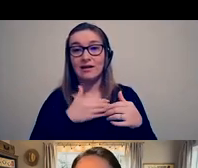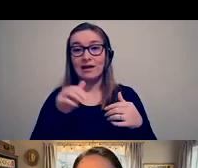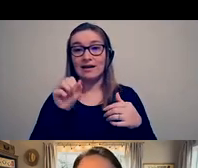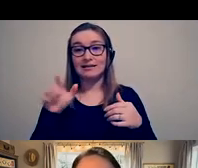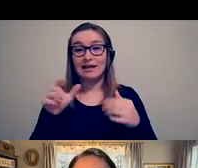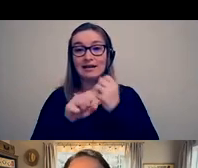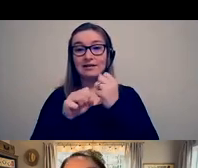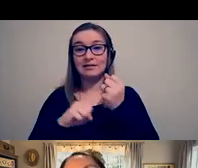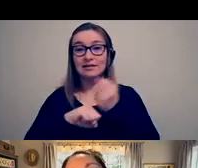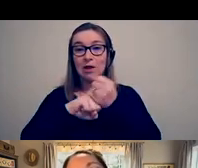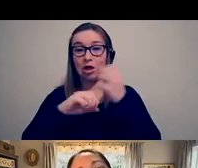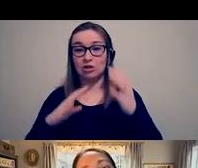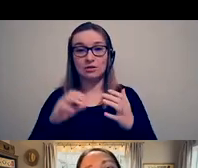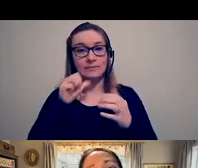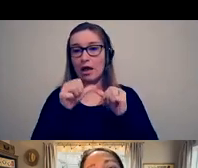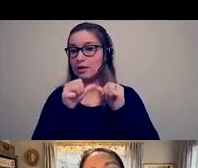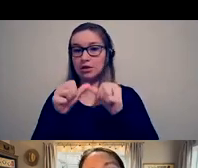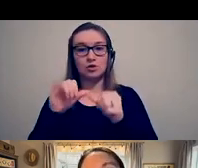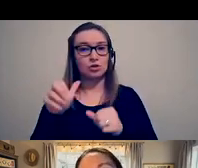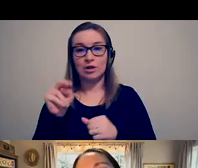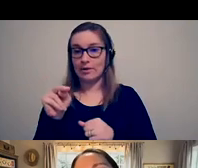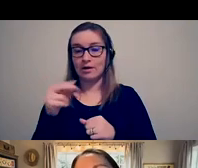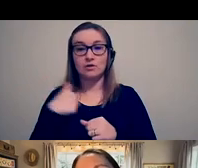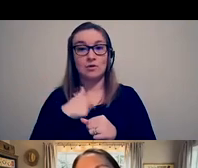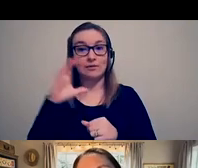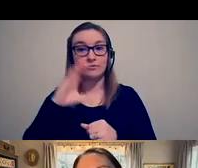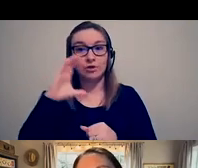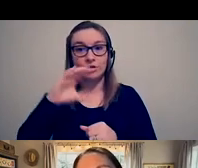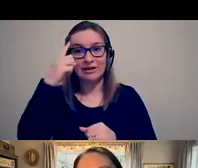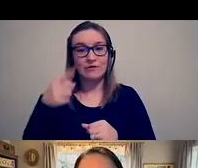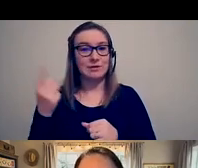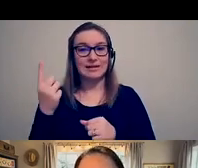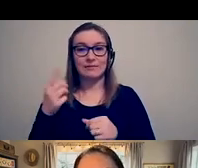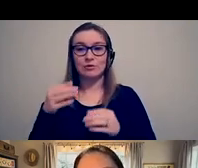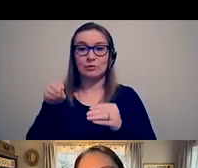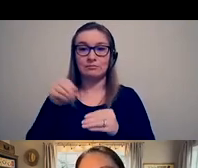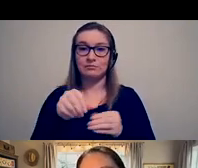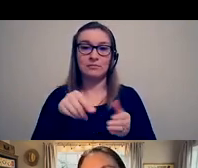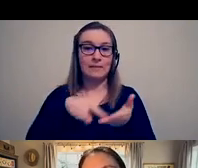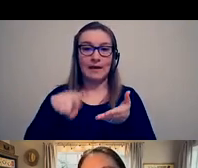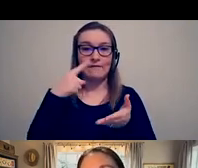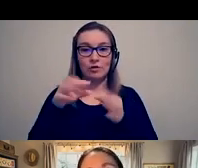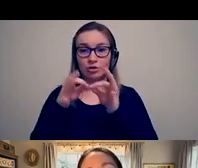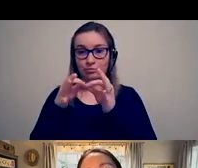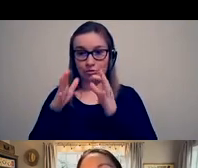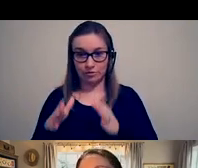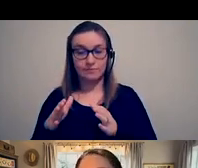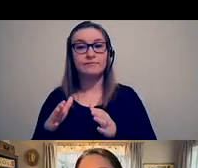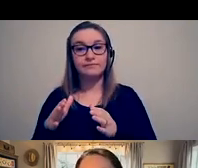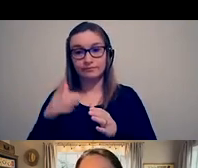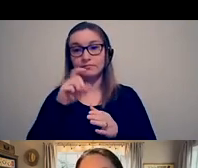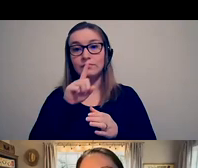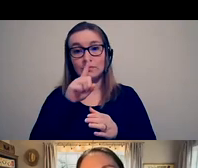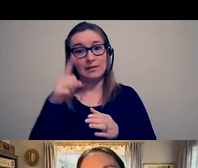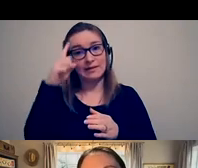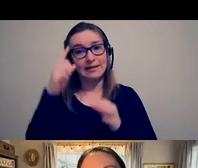will not be continuing in January. So we are actively looking for a sponsor to cover the cost of interpretation, because we really think it's